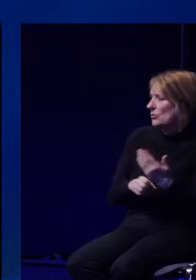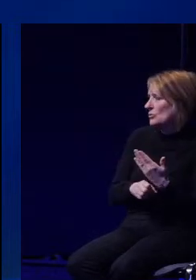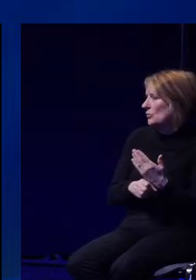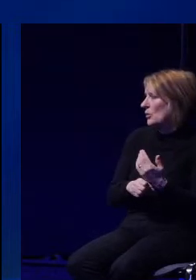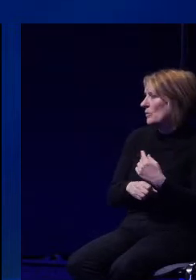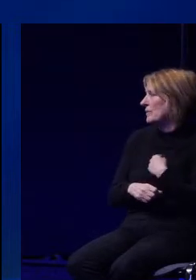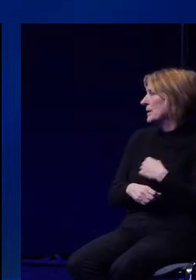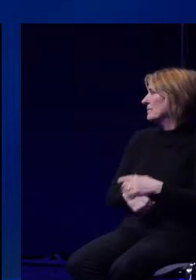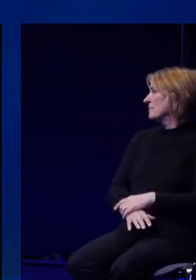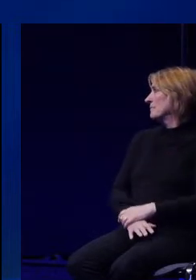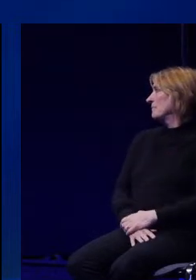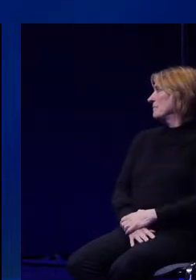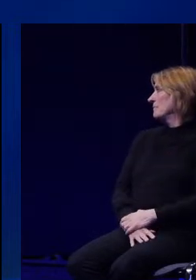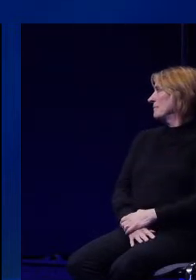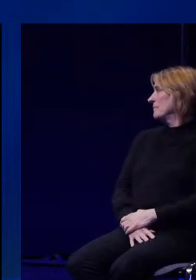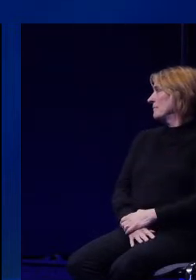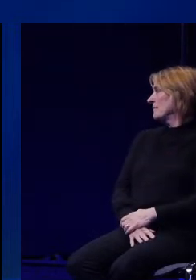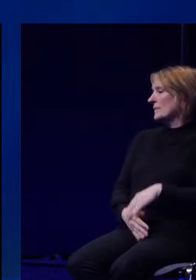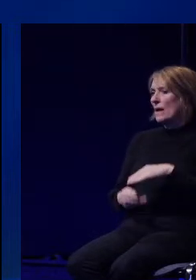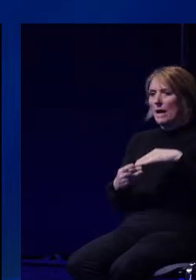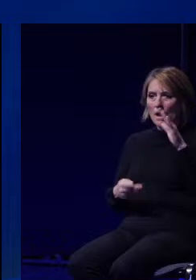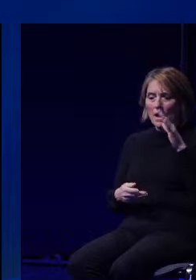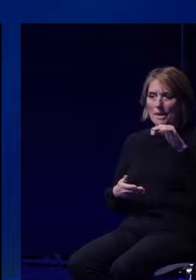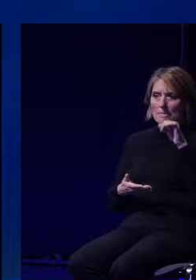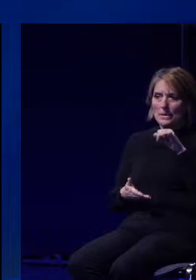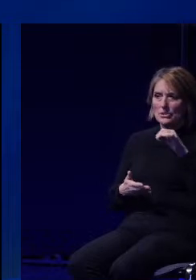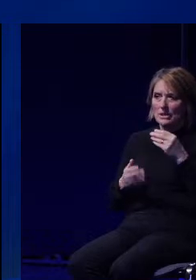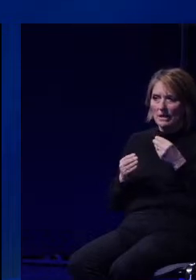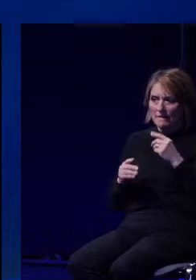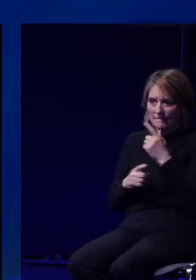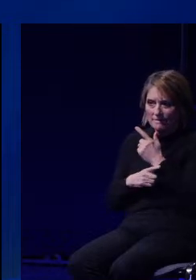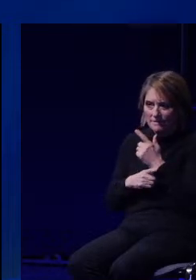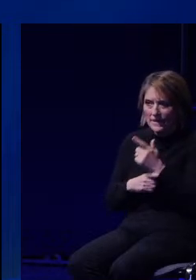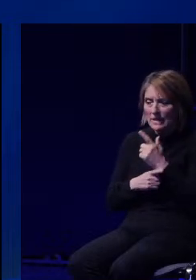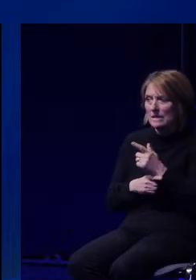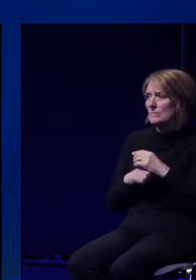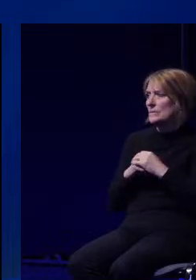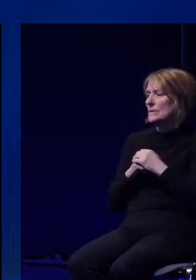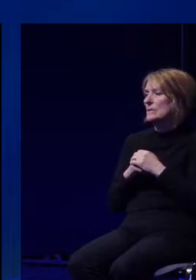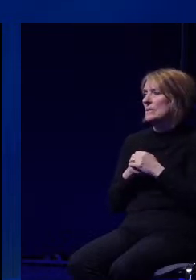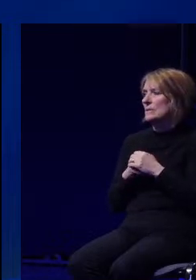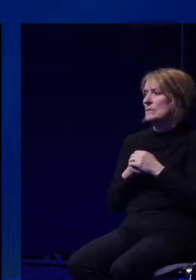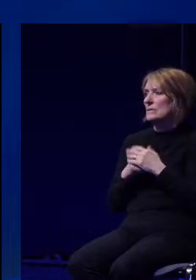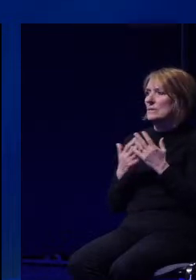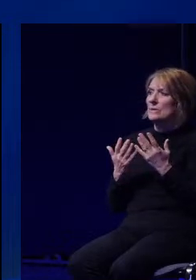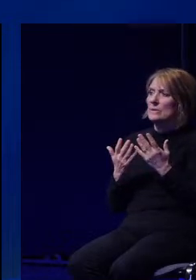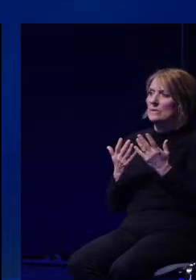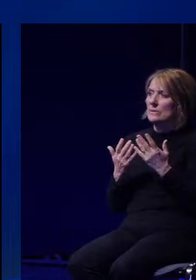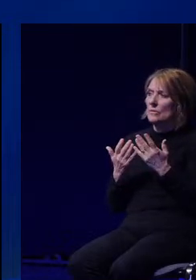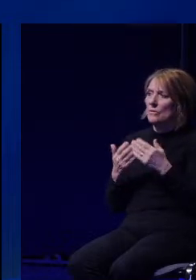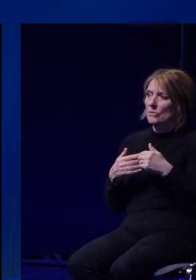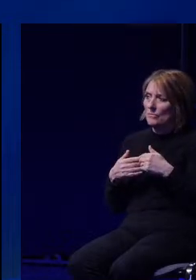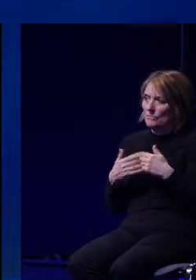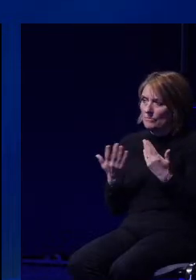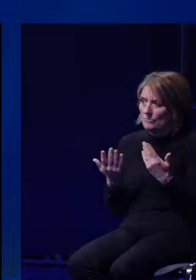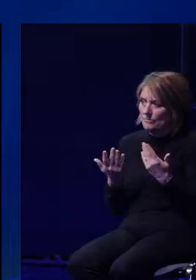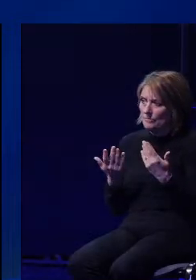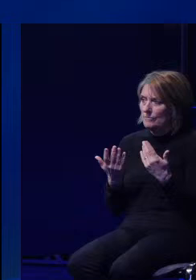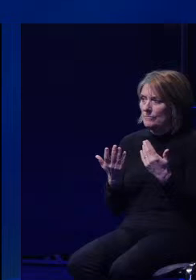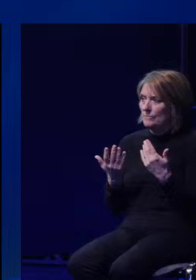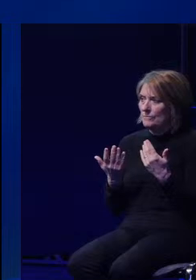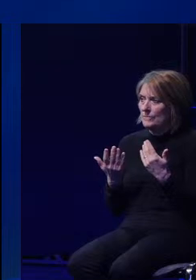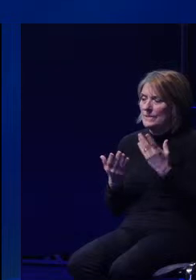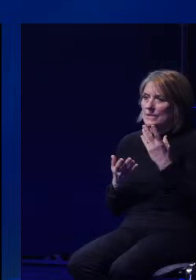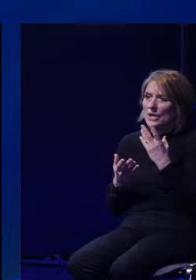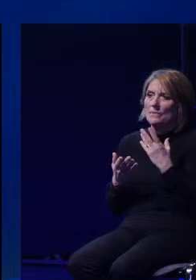I mean, you have higher budget films. It's not only for a higher budget, but it needs obviously like it's a